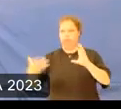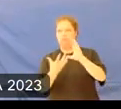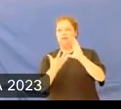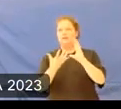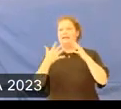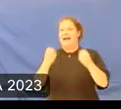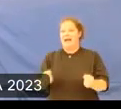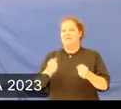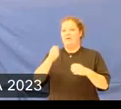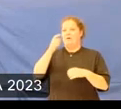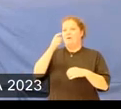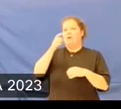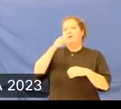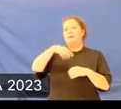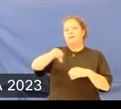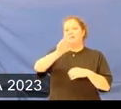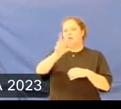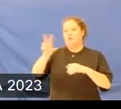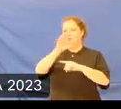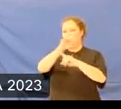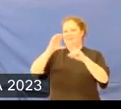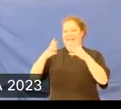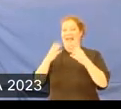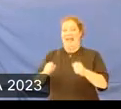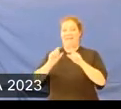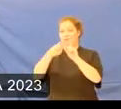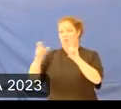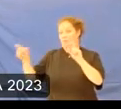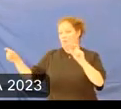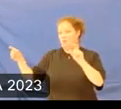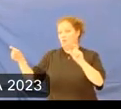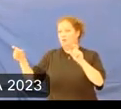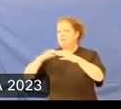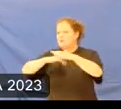of, let alone extensive pragmatic.